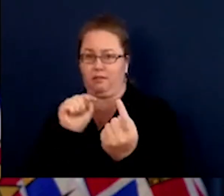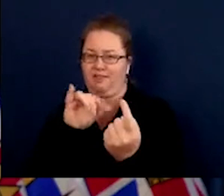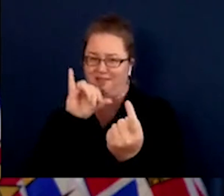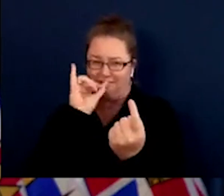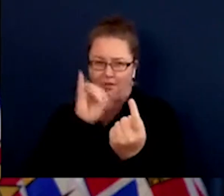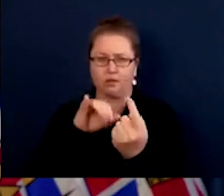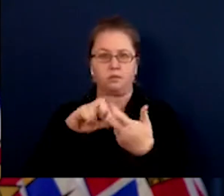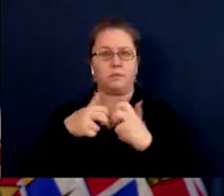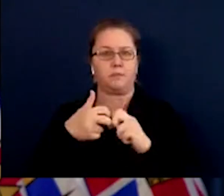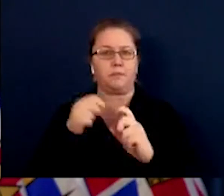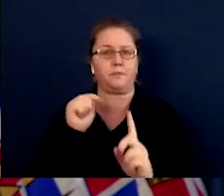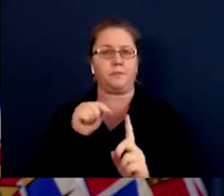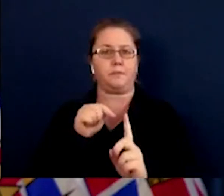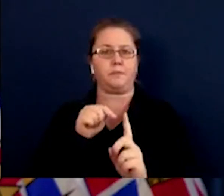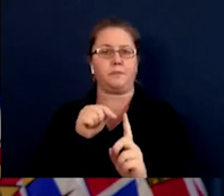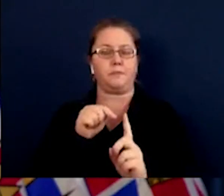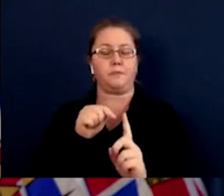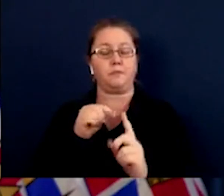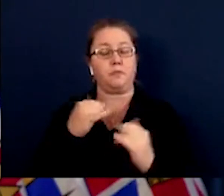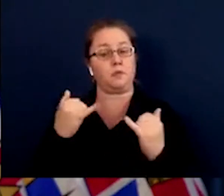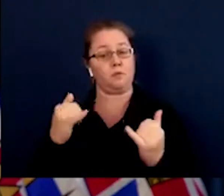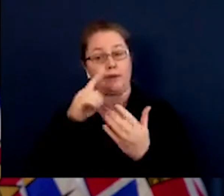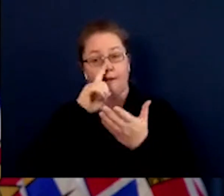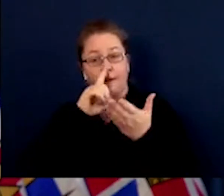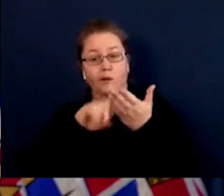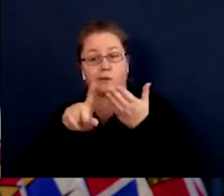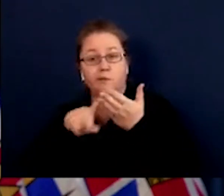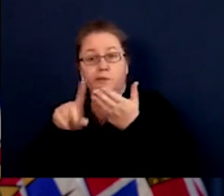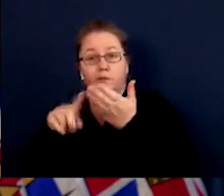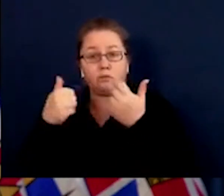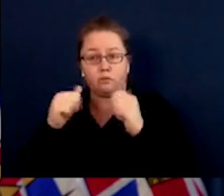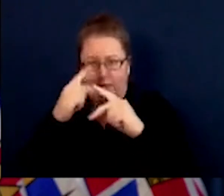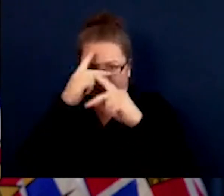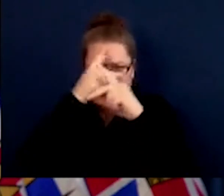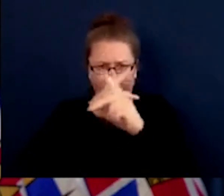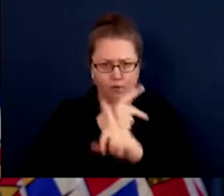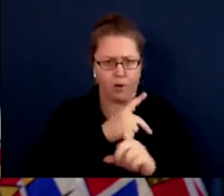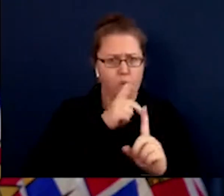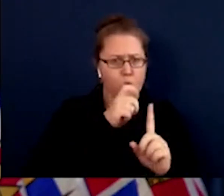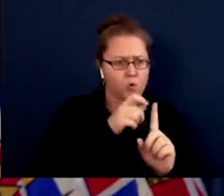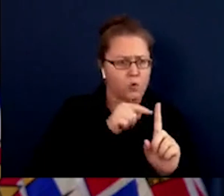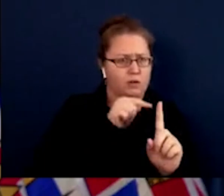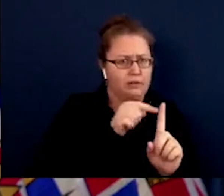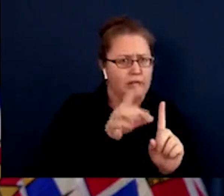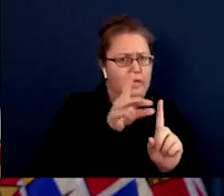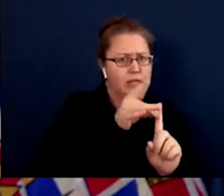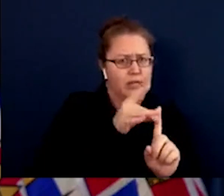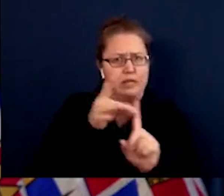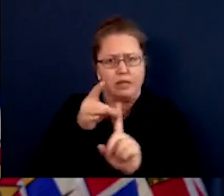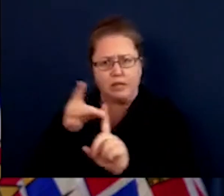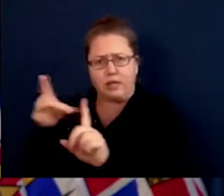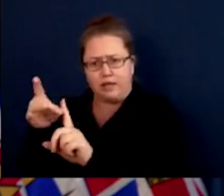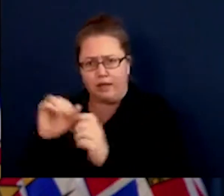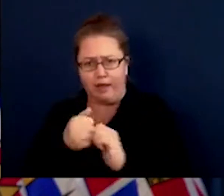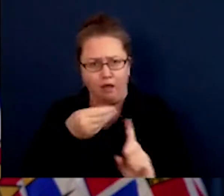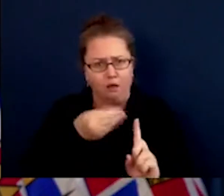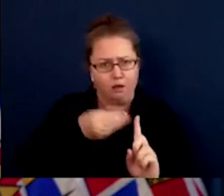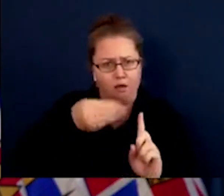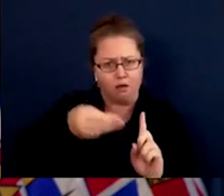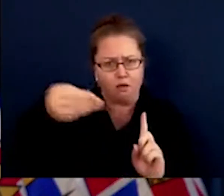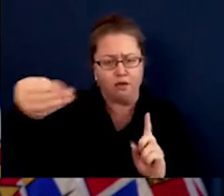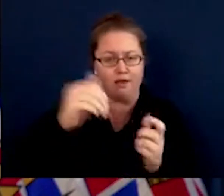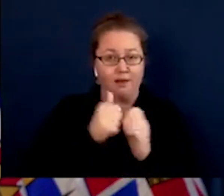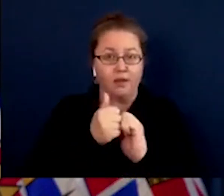the impact is far-reaching. While contact tracing teams are working hard to contain the spread, we have seen that